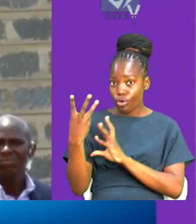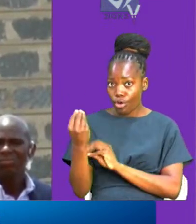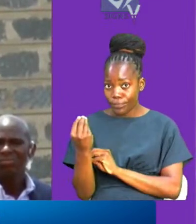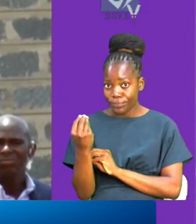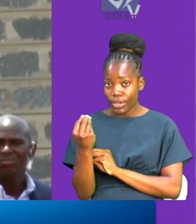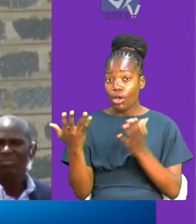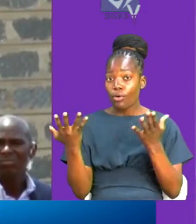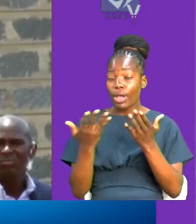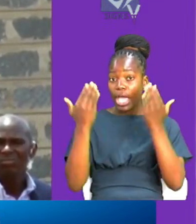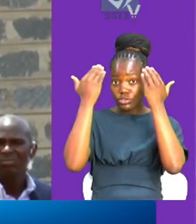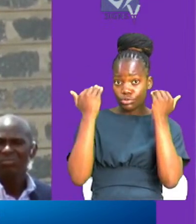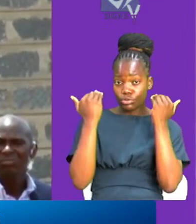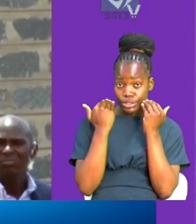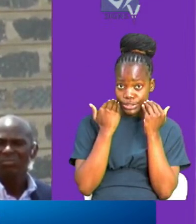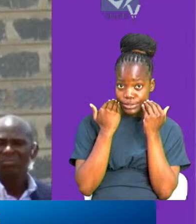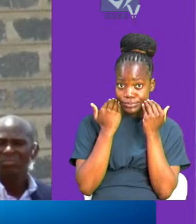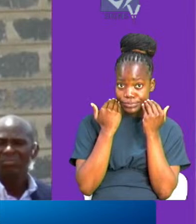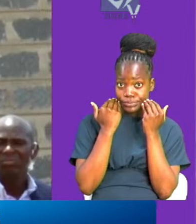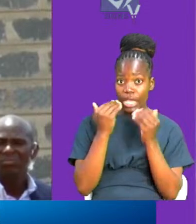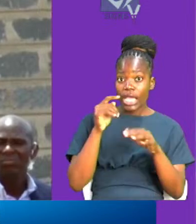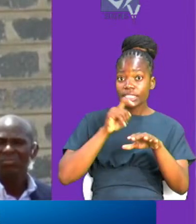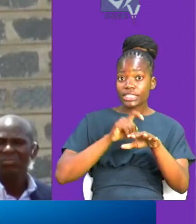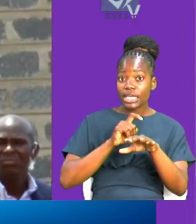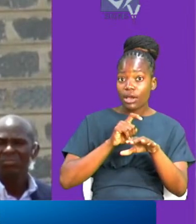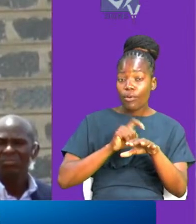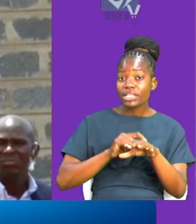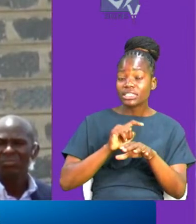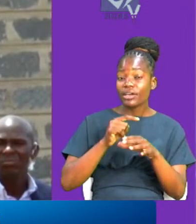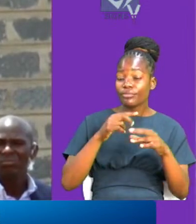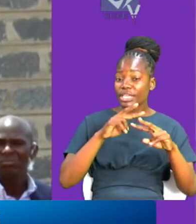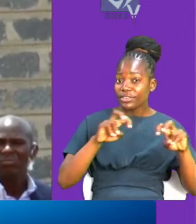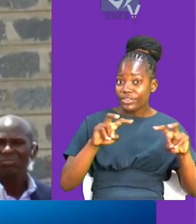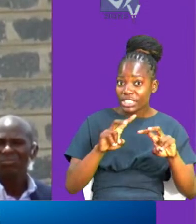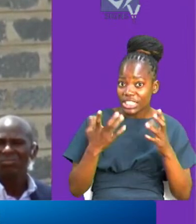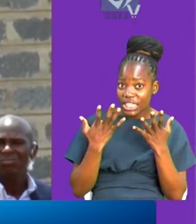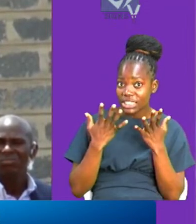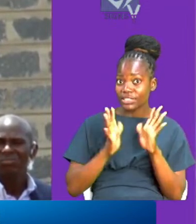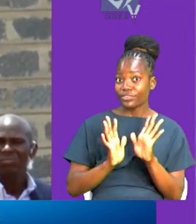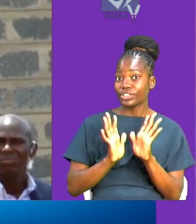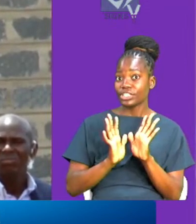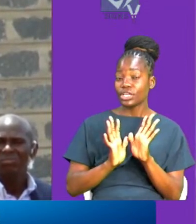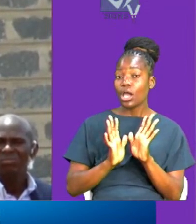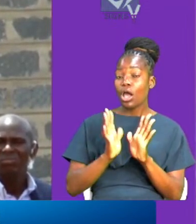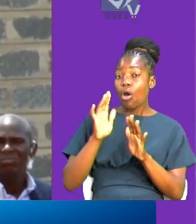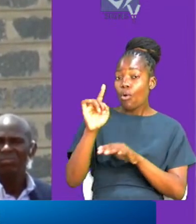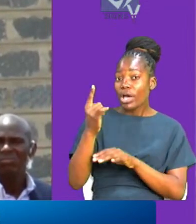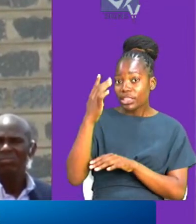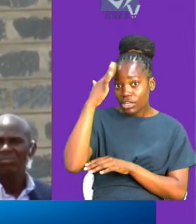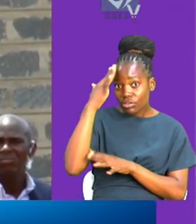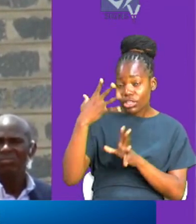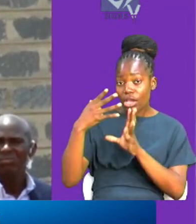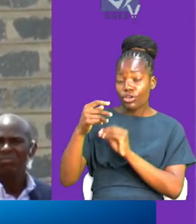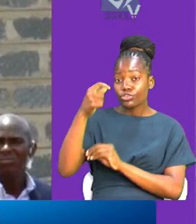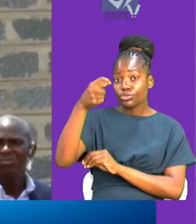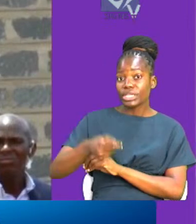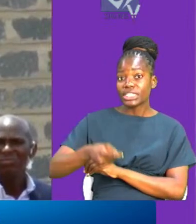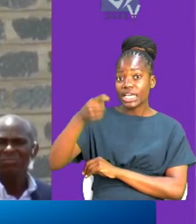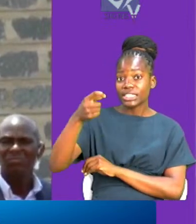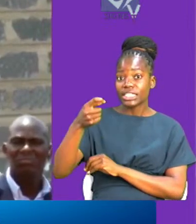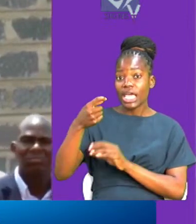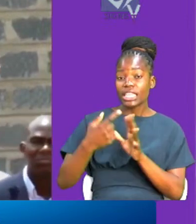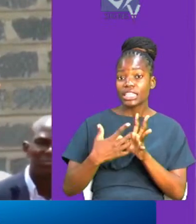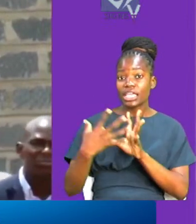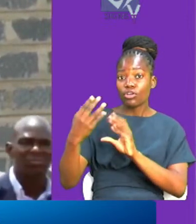to courts. Once they have been investigated, once they know they are going to be charged, they run to